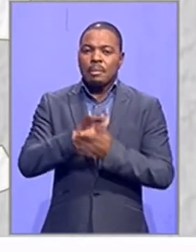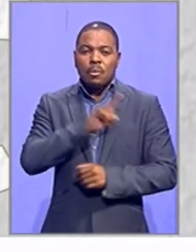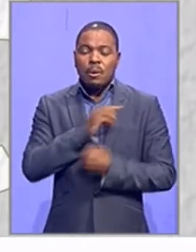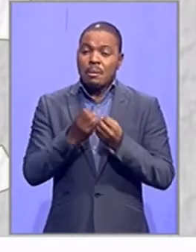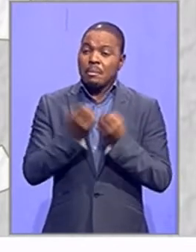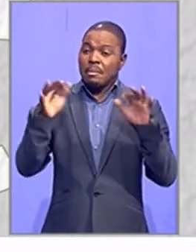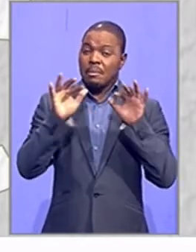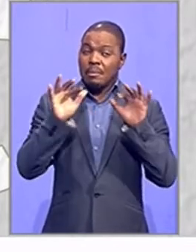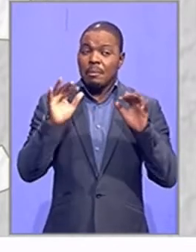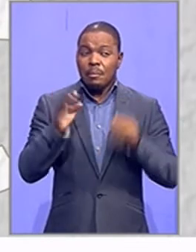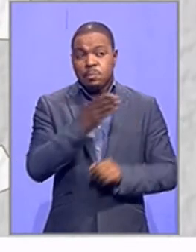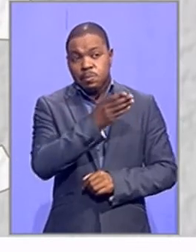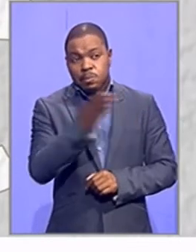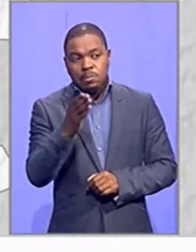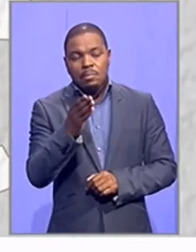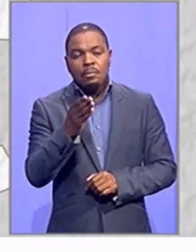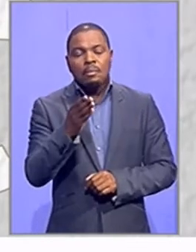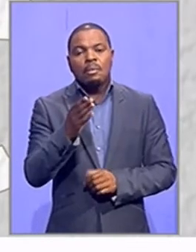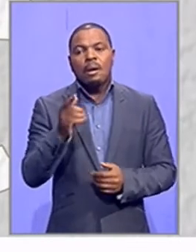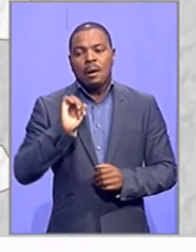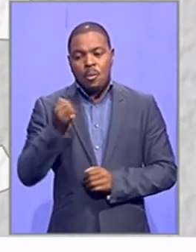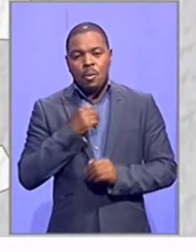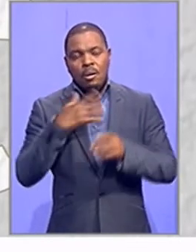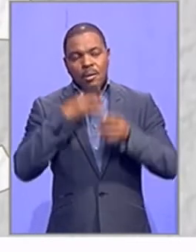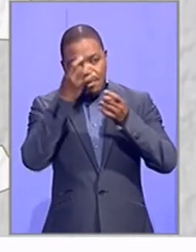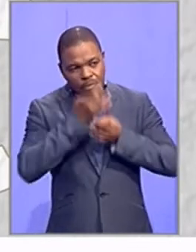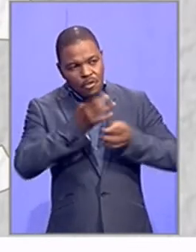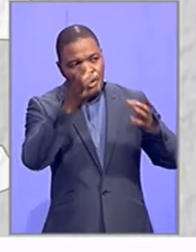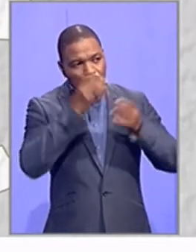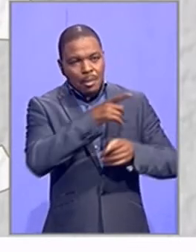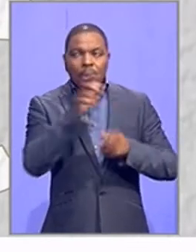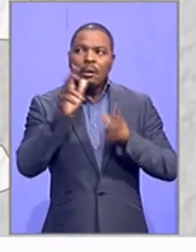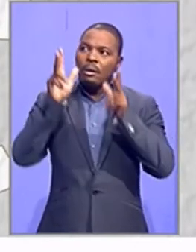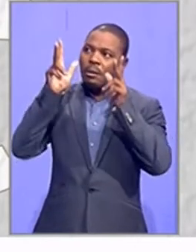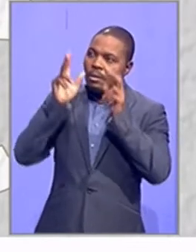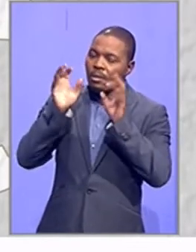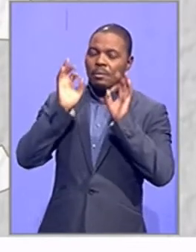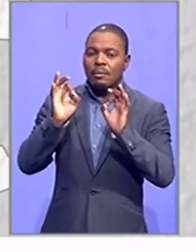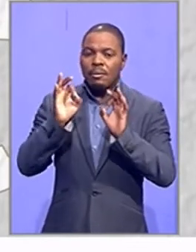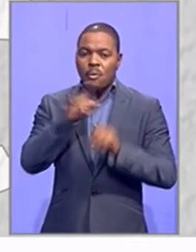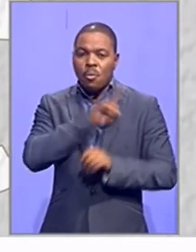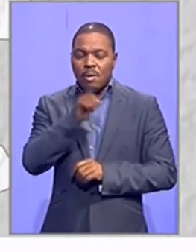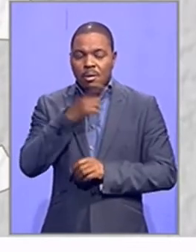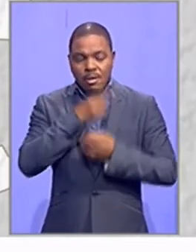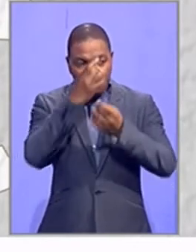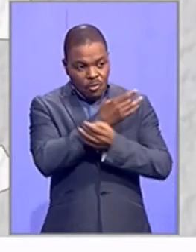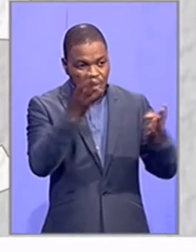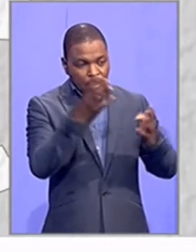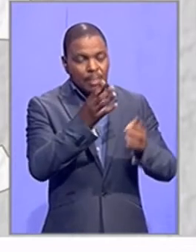Batabangata. Bameti, Milaita, Hanere, Bona, Batamae,